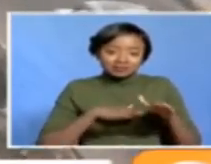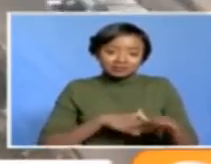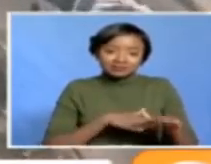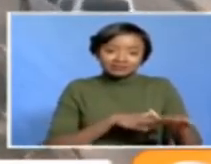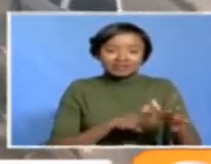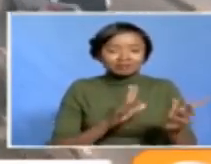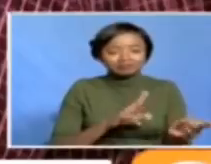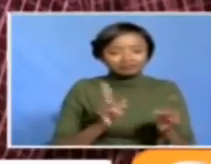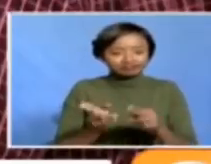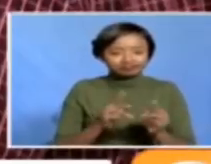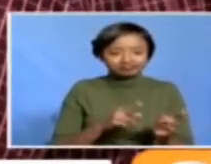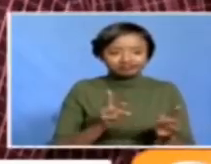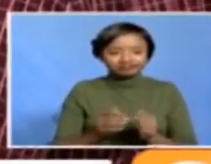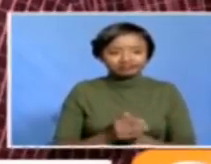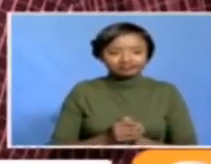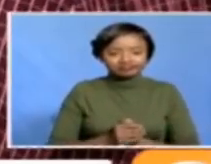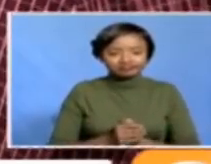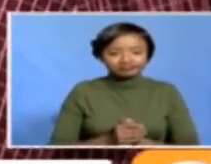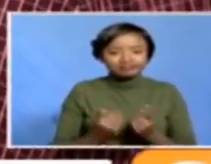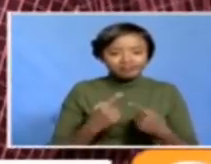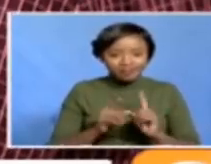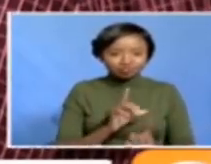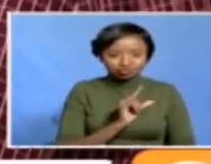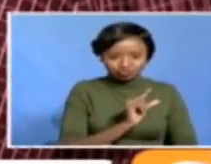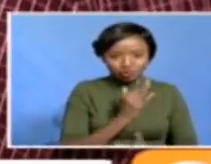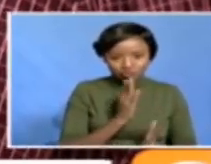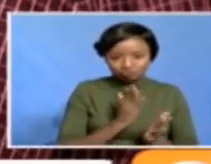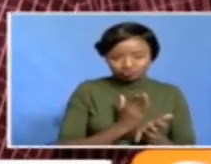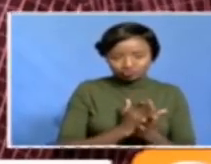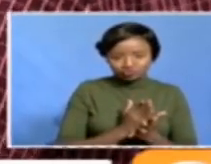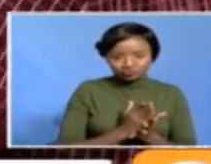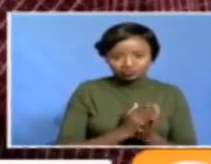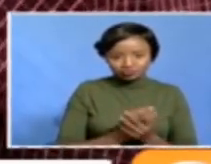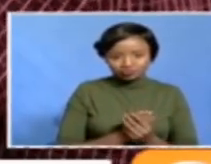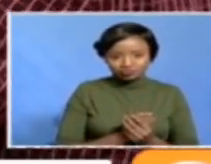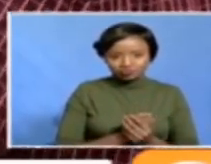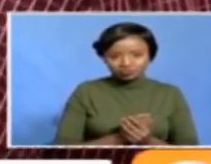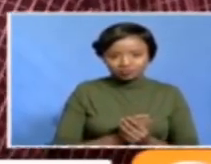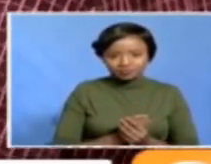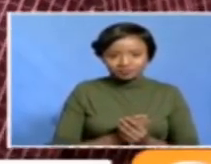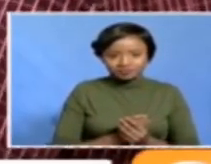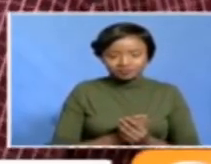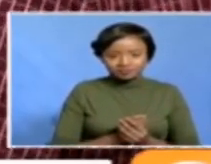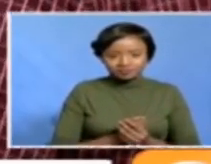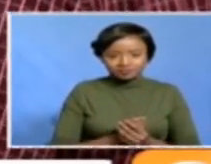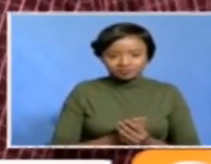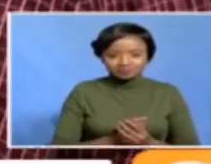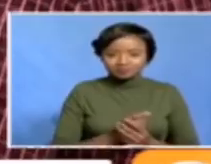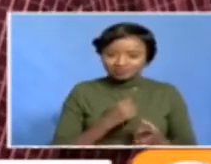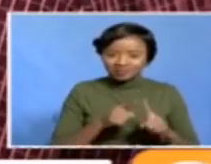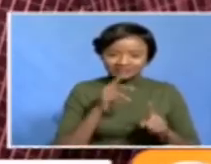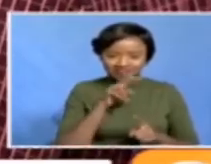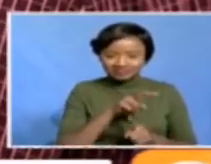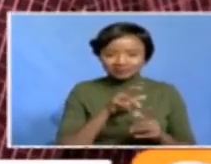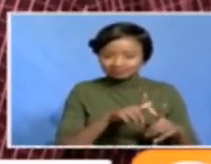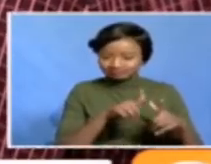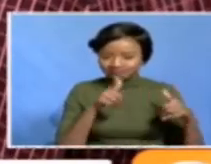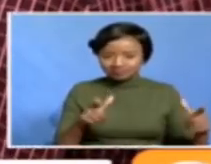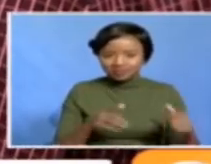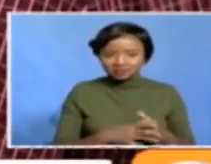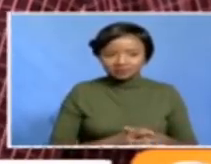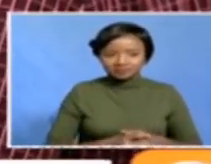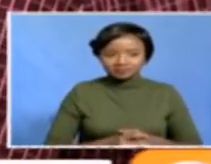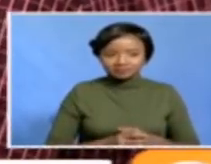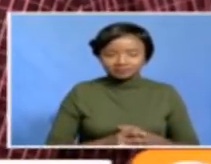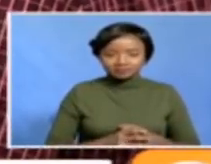city. Although small, very small in size, but population is very large. And then as we